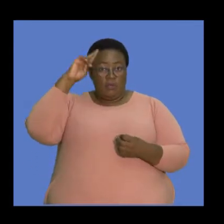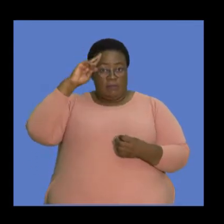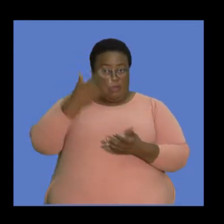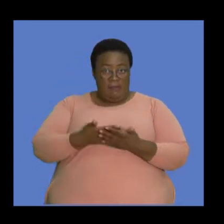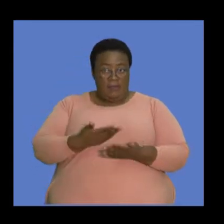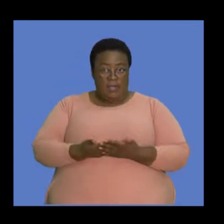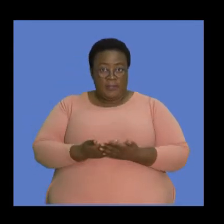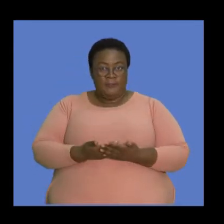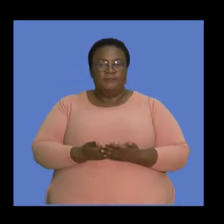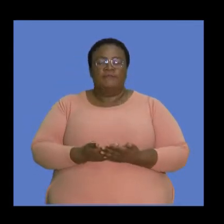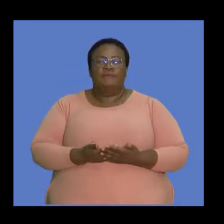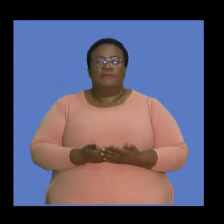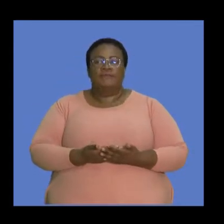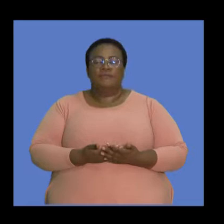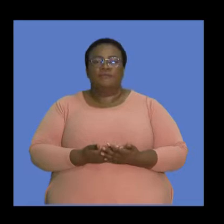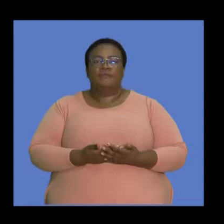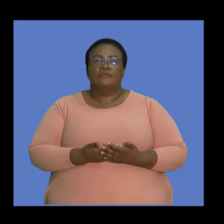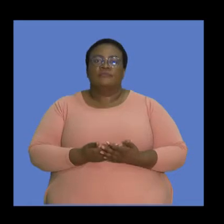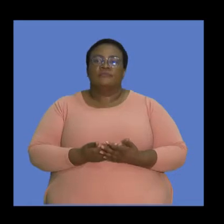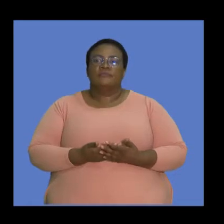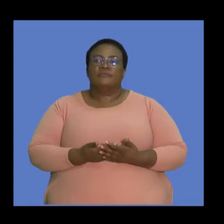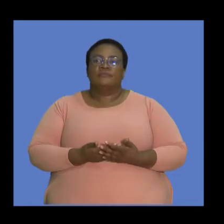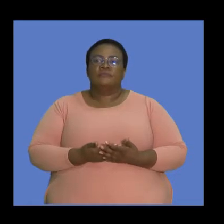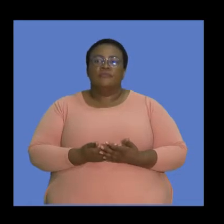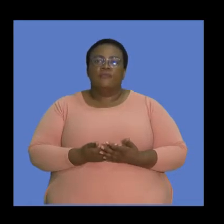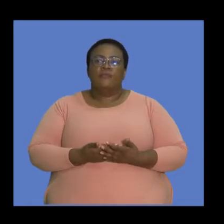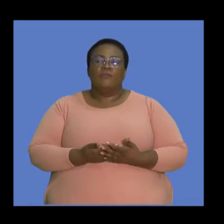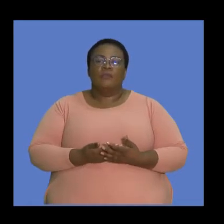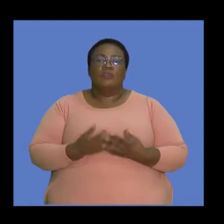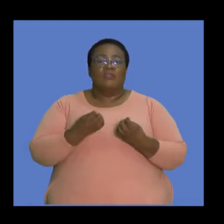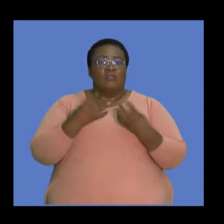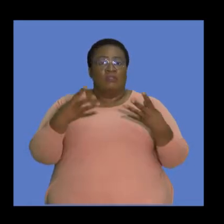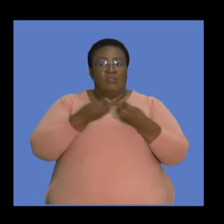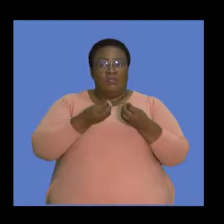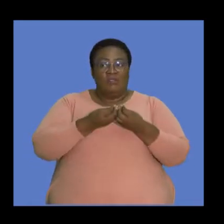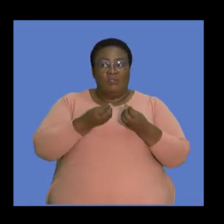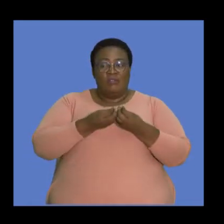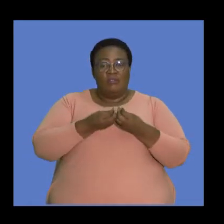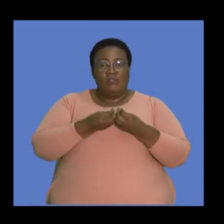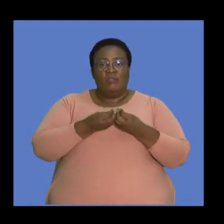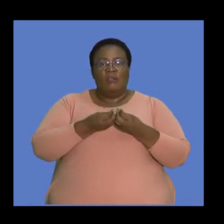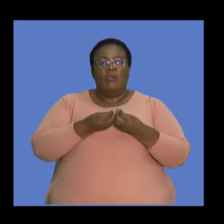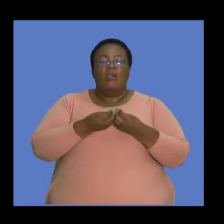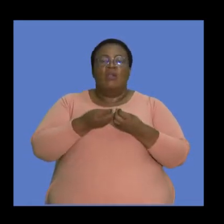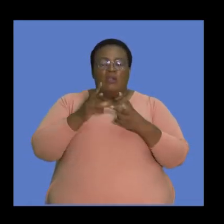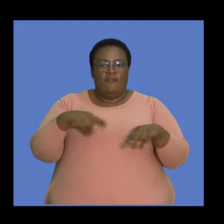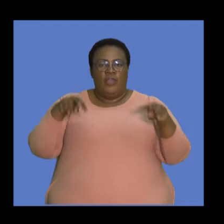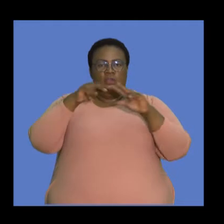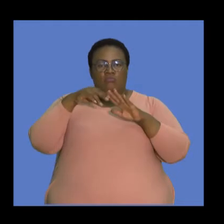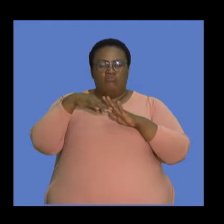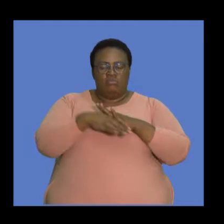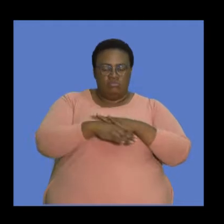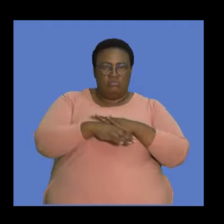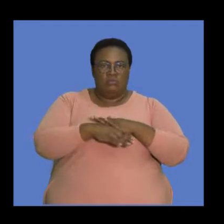before, as we're thinking about that PlayStation scenario of ours, is most assets really lose value over